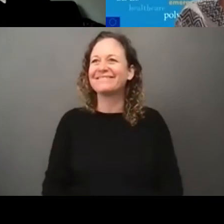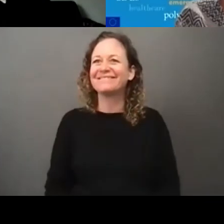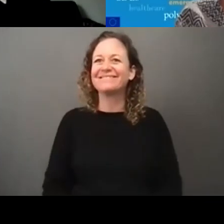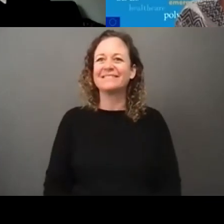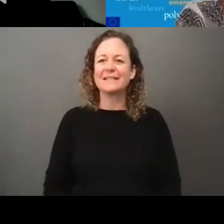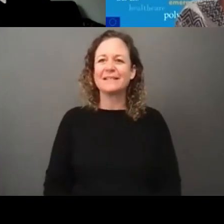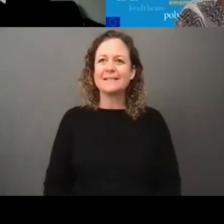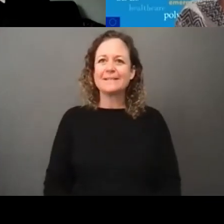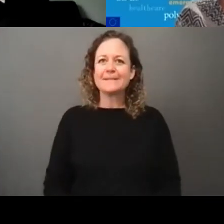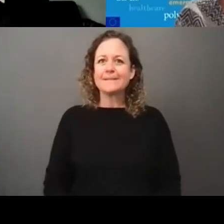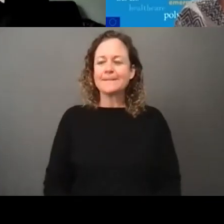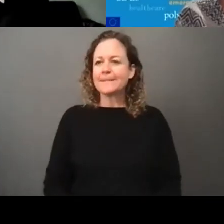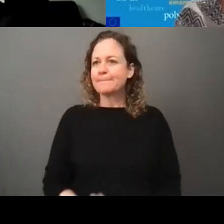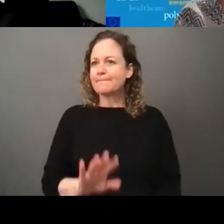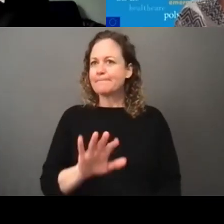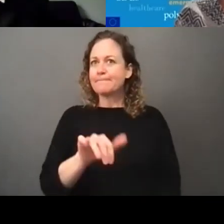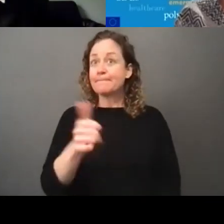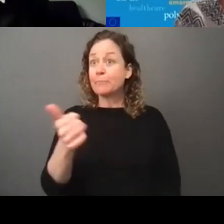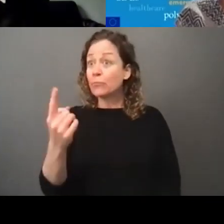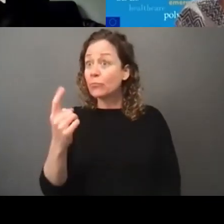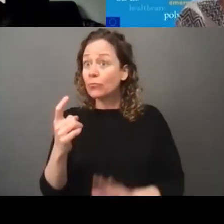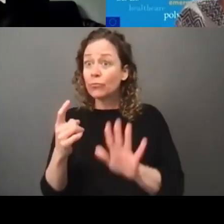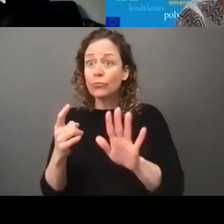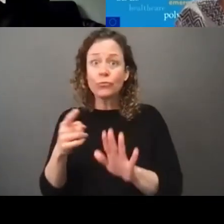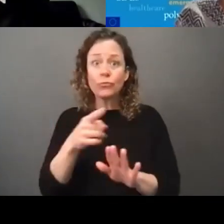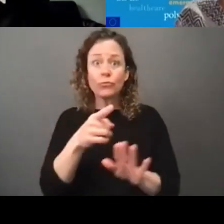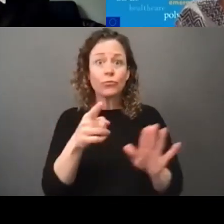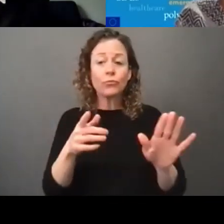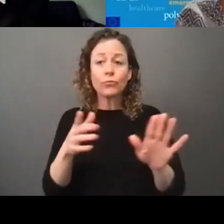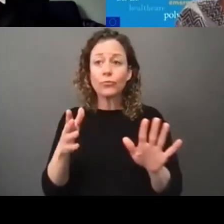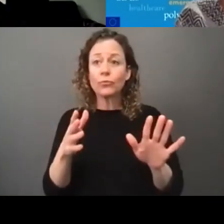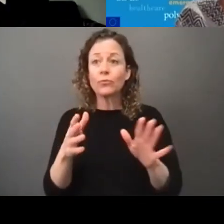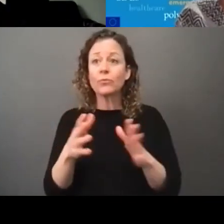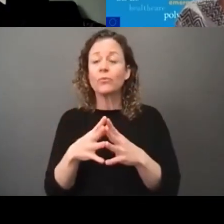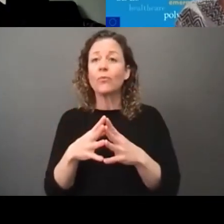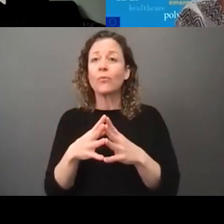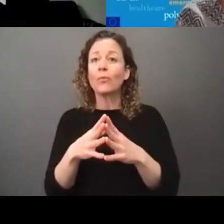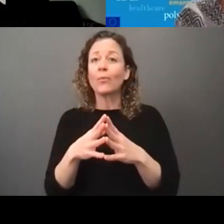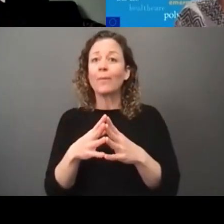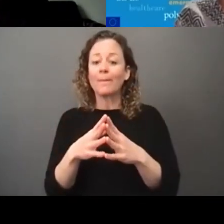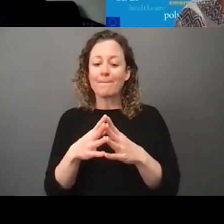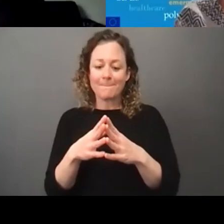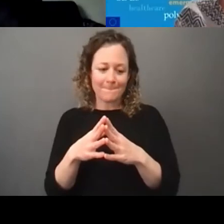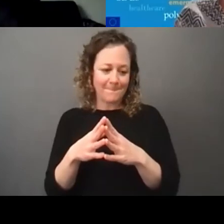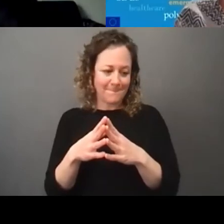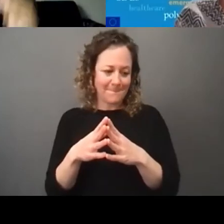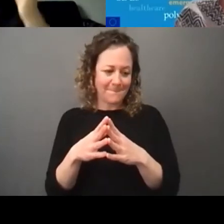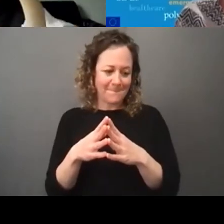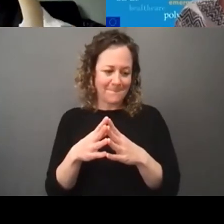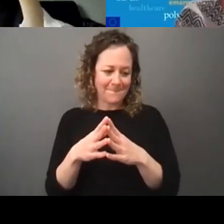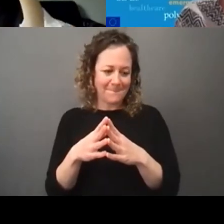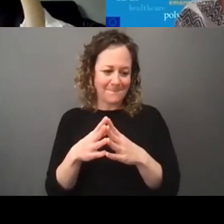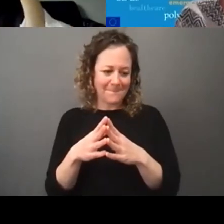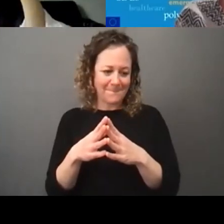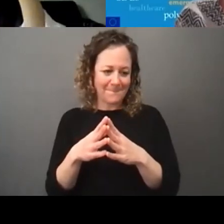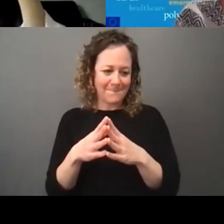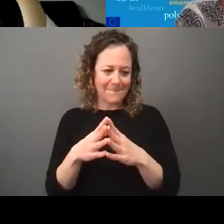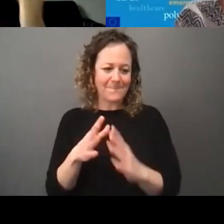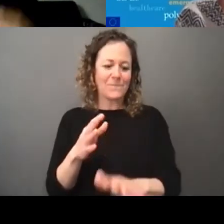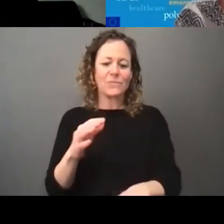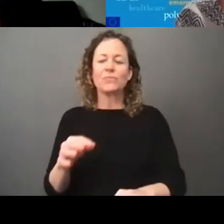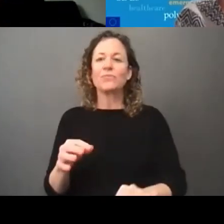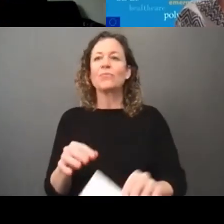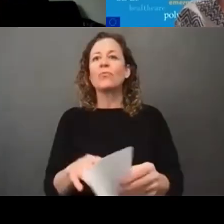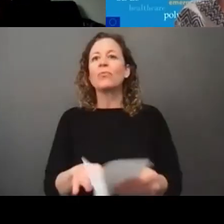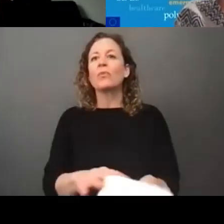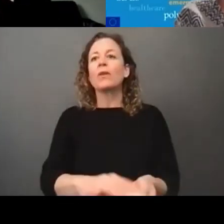One question was, yes, sorry, go ahead. No, I was just going to put a plug in here, if you, yes. For the Canadian Coalition for